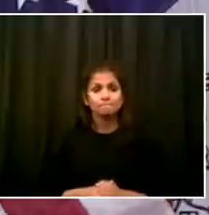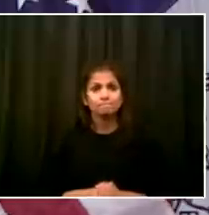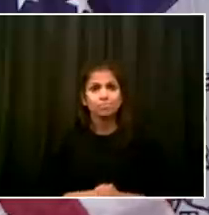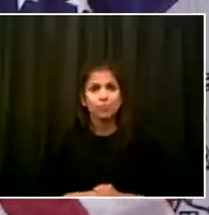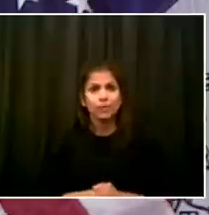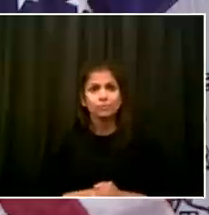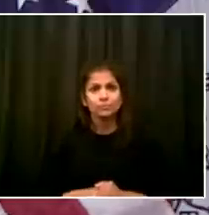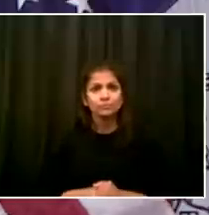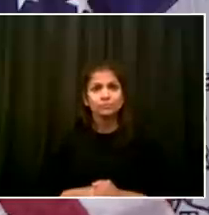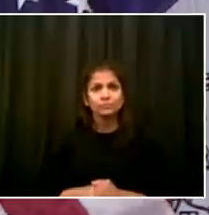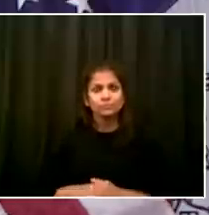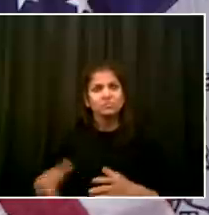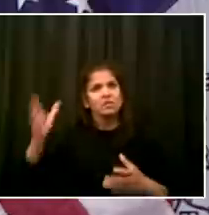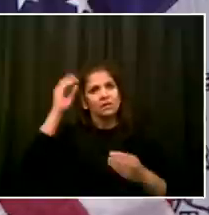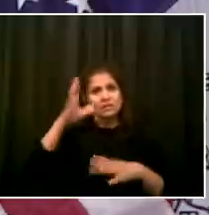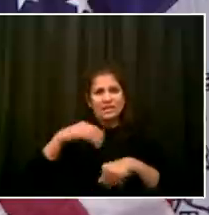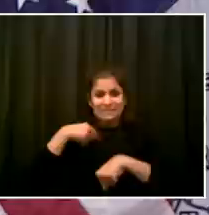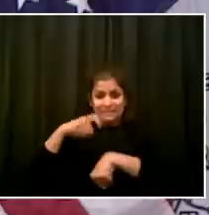soon.